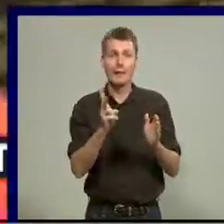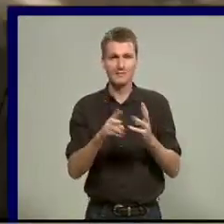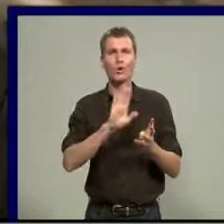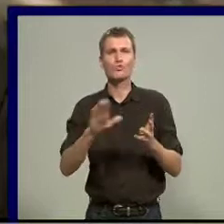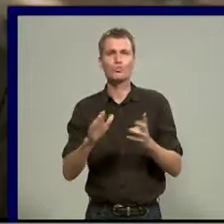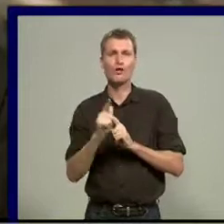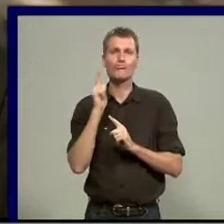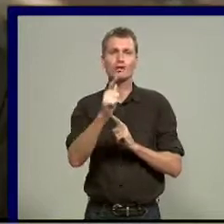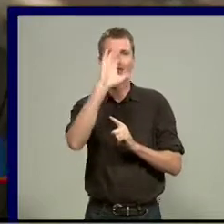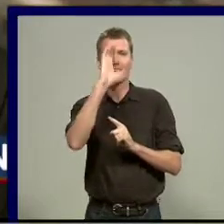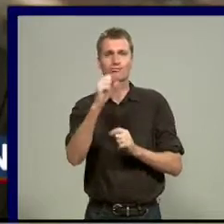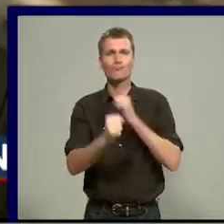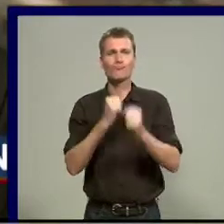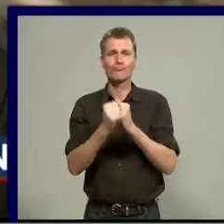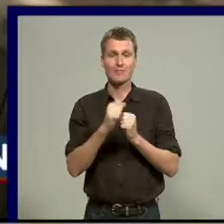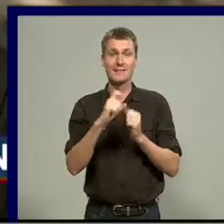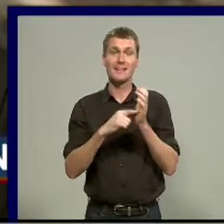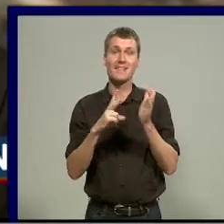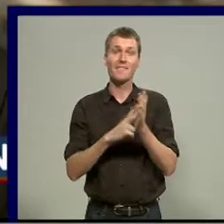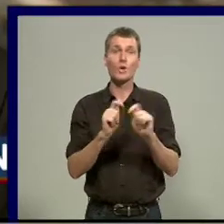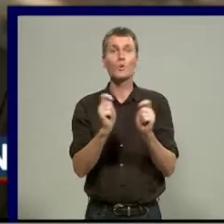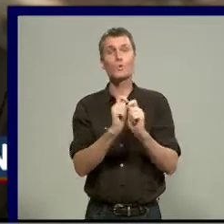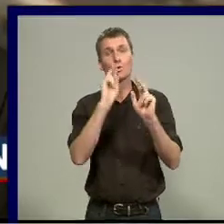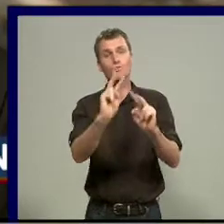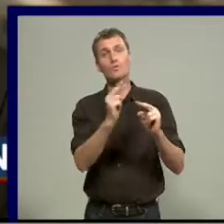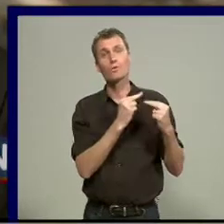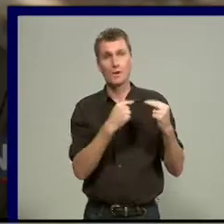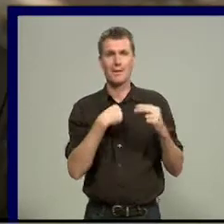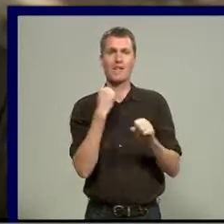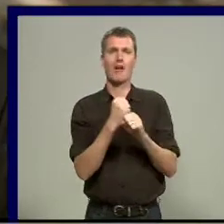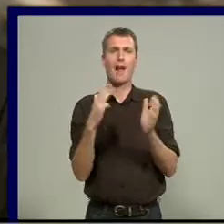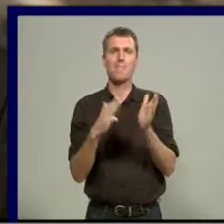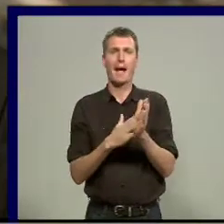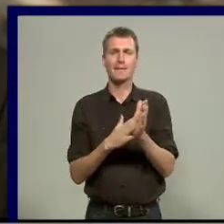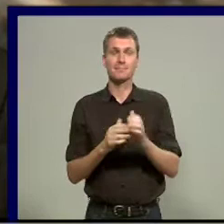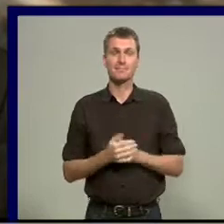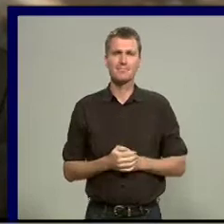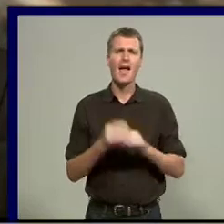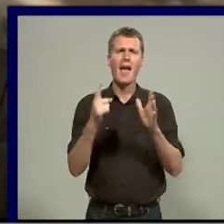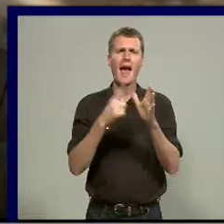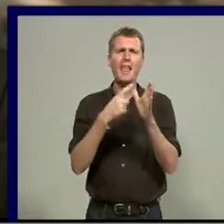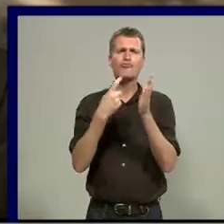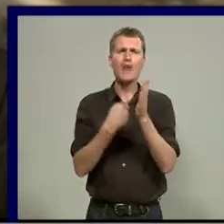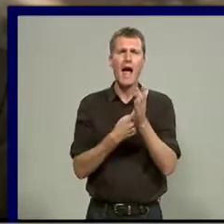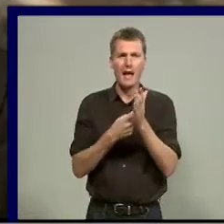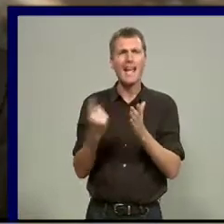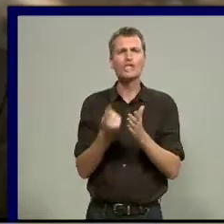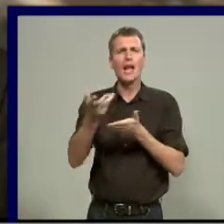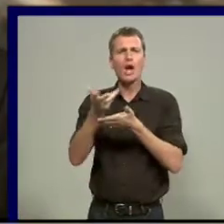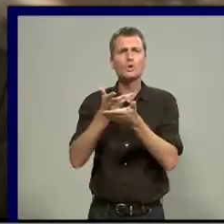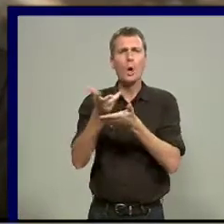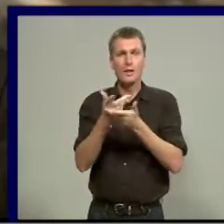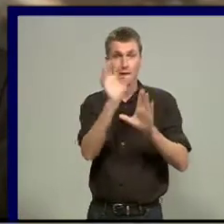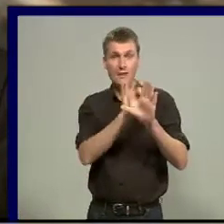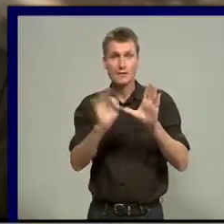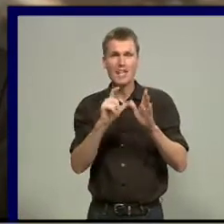cross-country. This is CTV News Week in Review. I'm Grant Mangan. Alan Ray, the consultant behind the design of the CTV